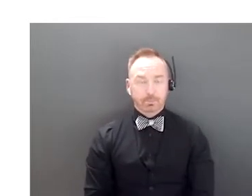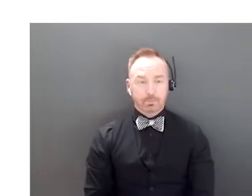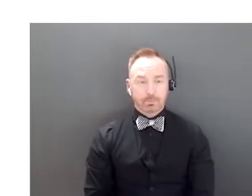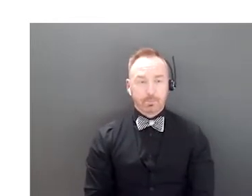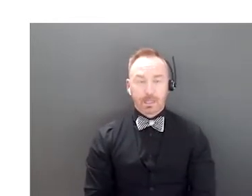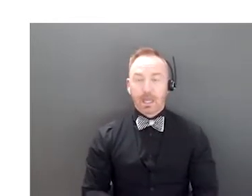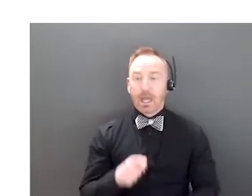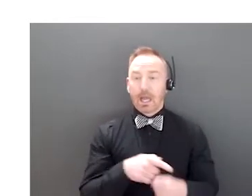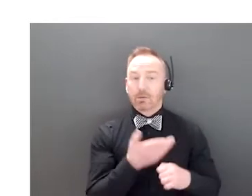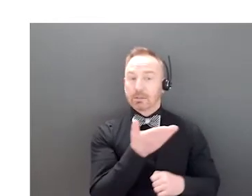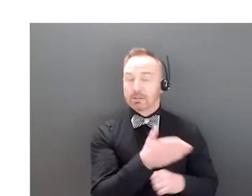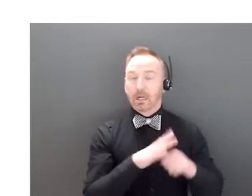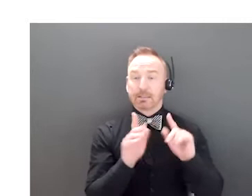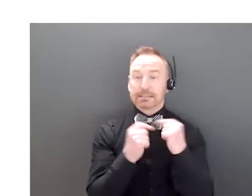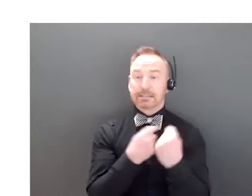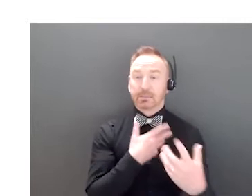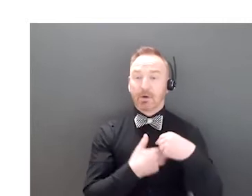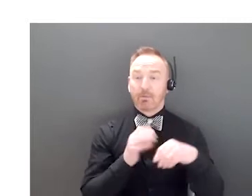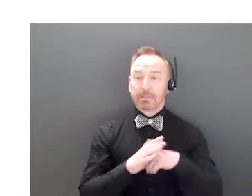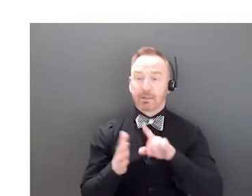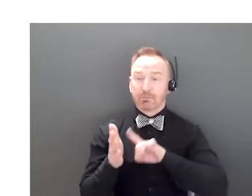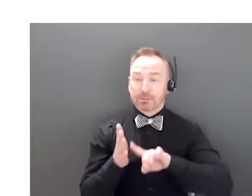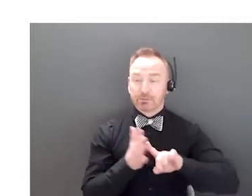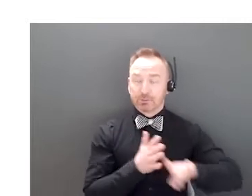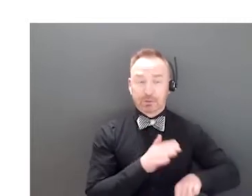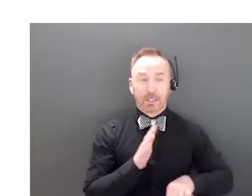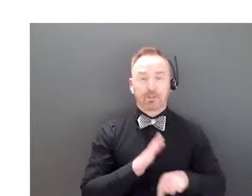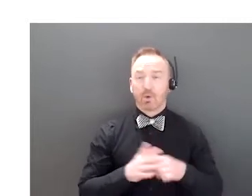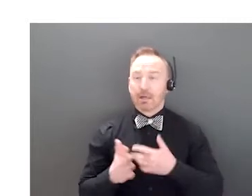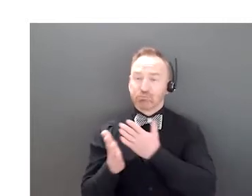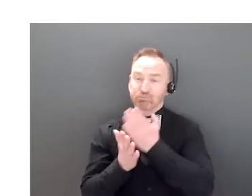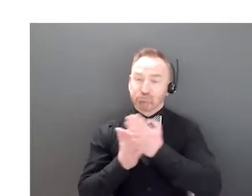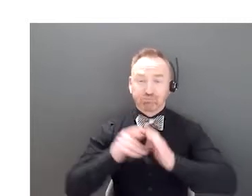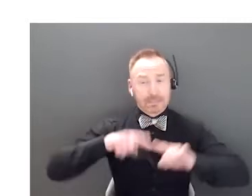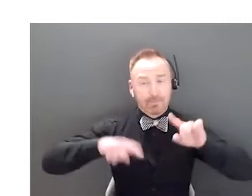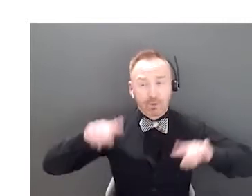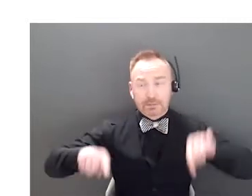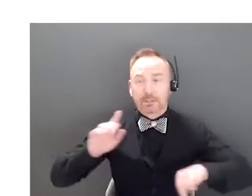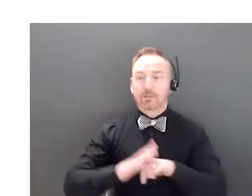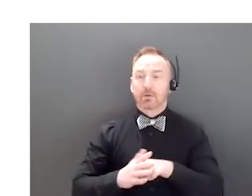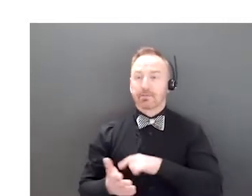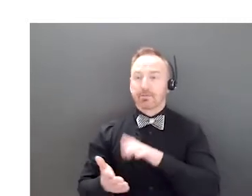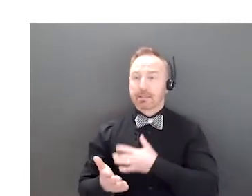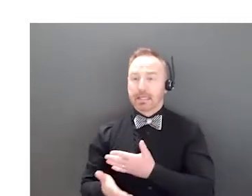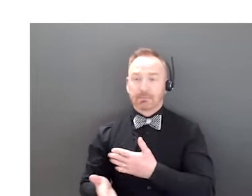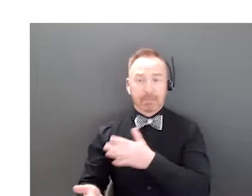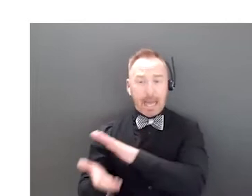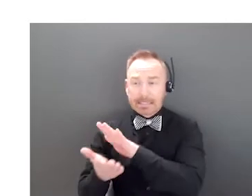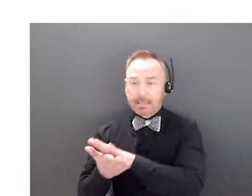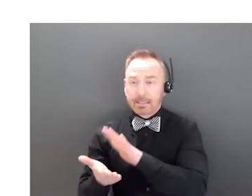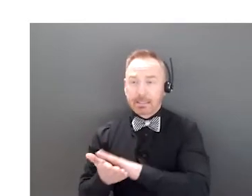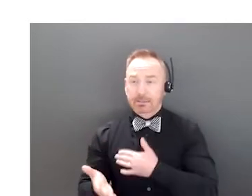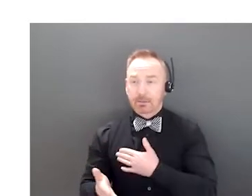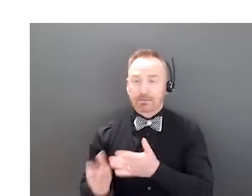Our team that's been participating in this research is multidisciplinary and diverse and includes academics from across Canada as well